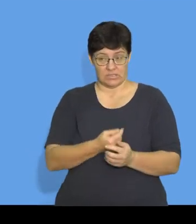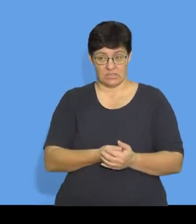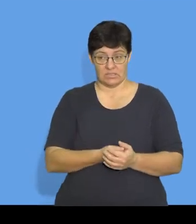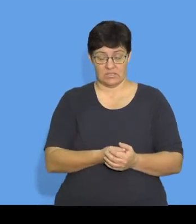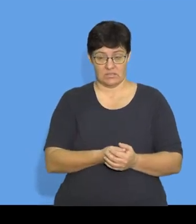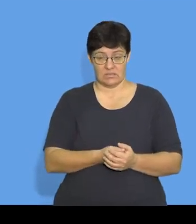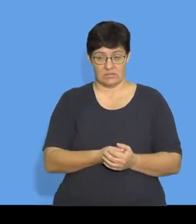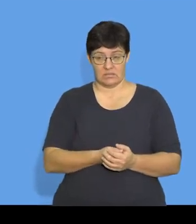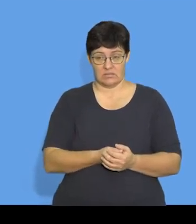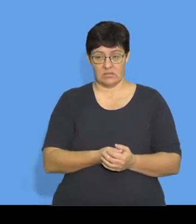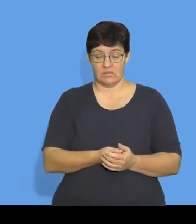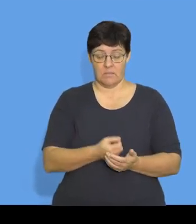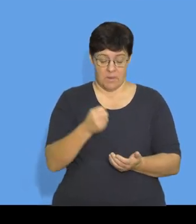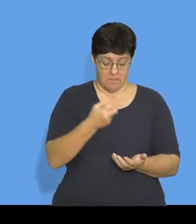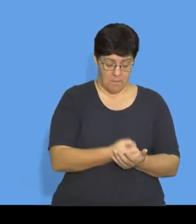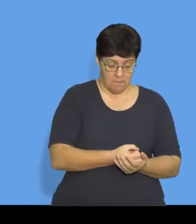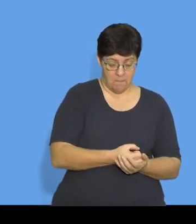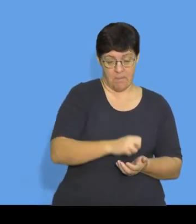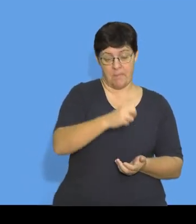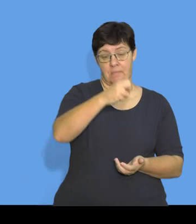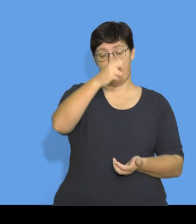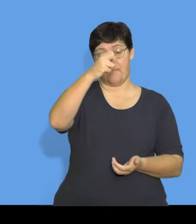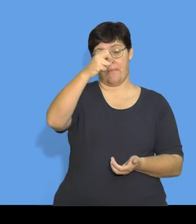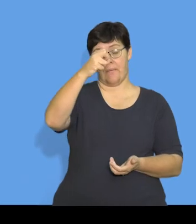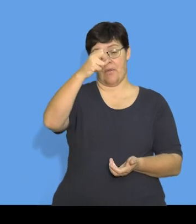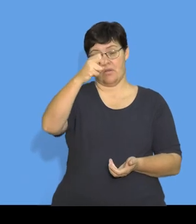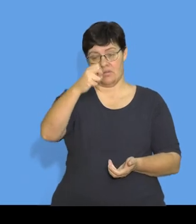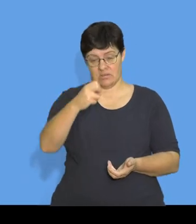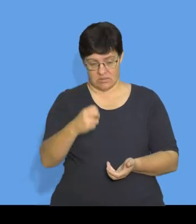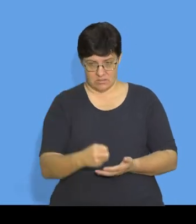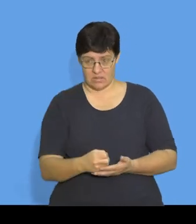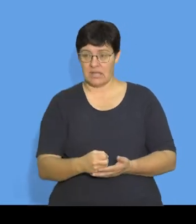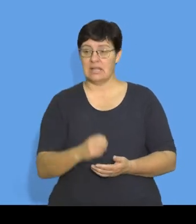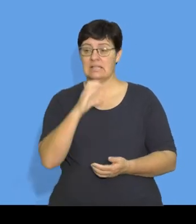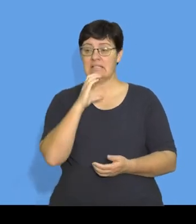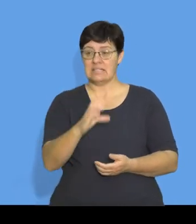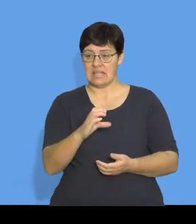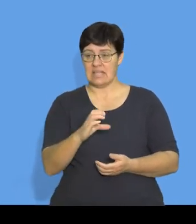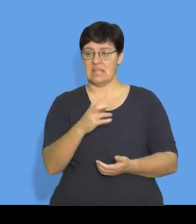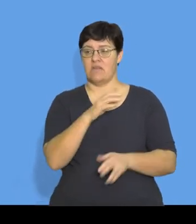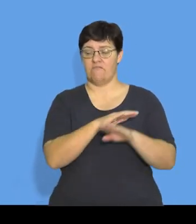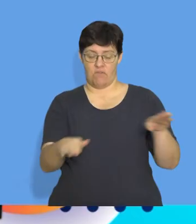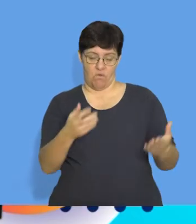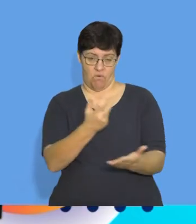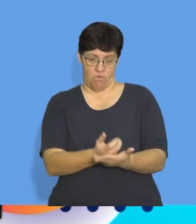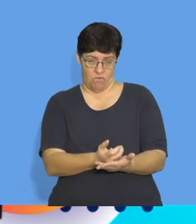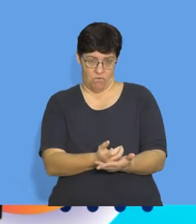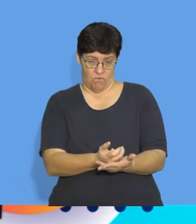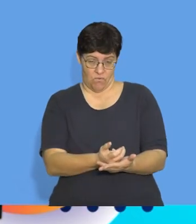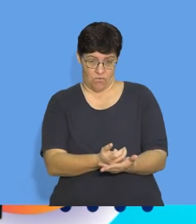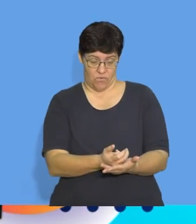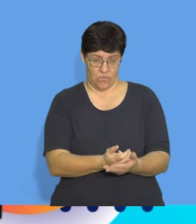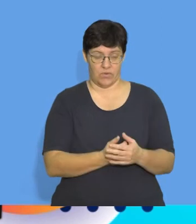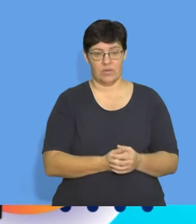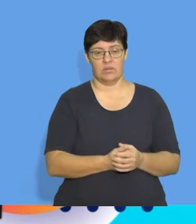at the top of a bounce, and C is where it's spending time on the floor, okay? So this is one of those